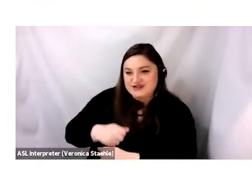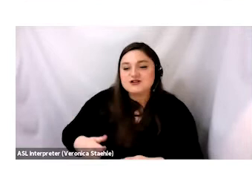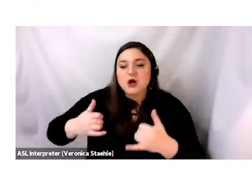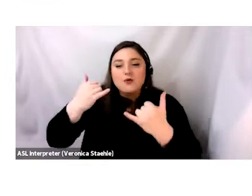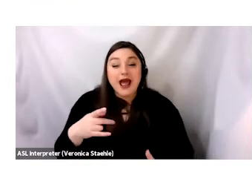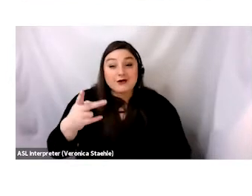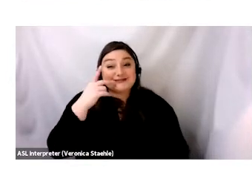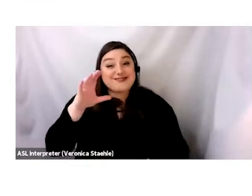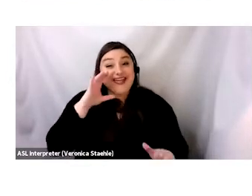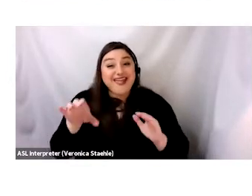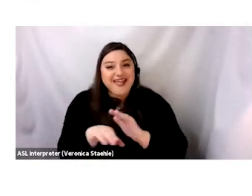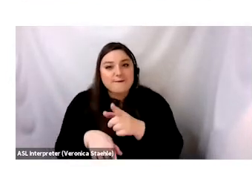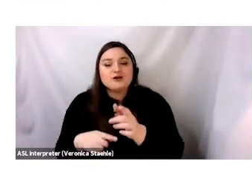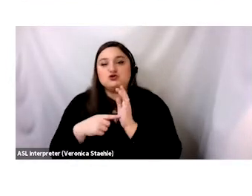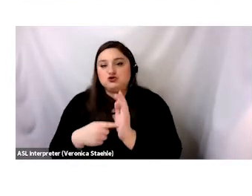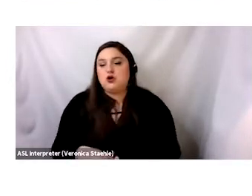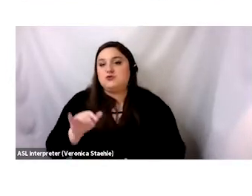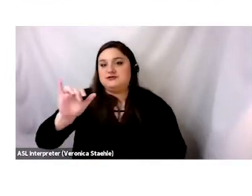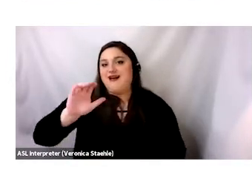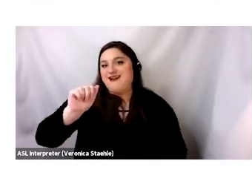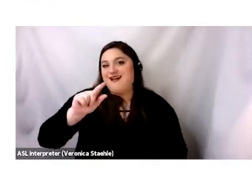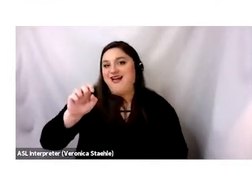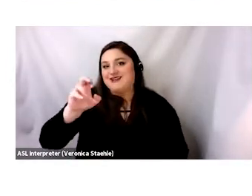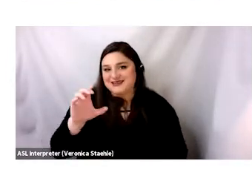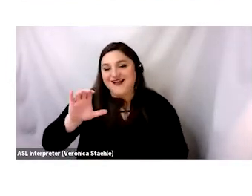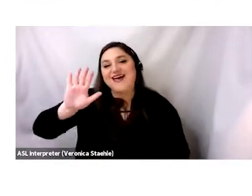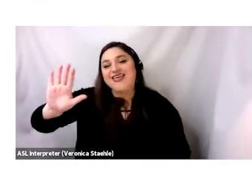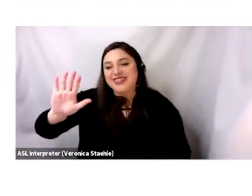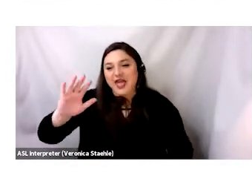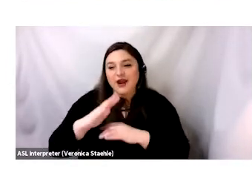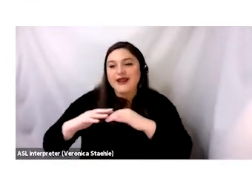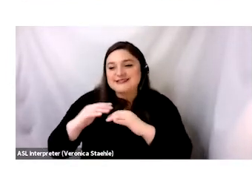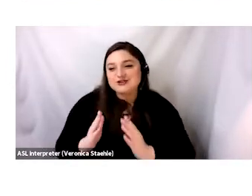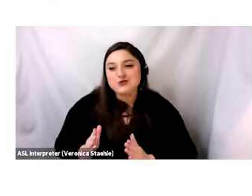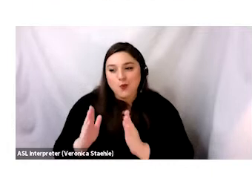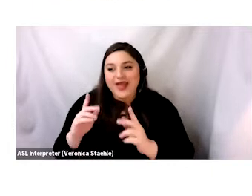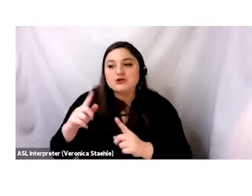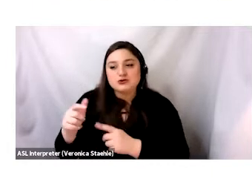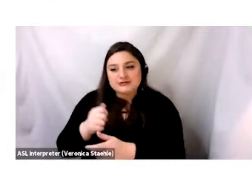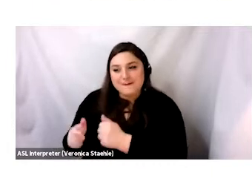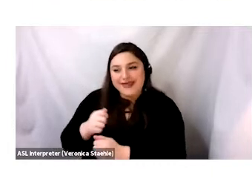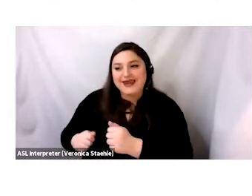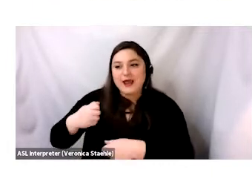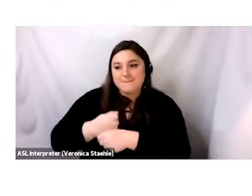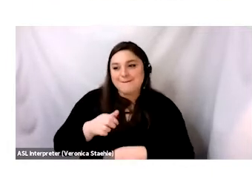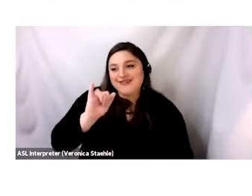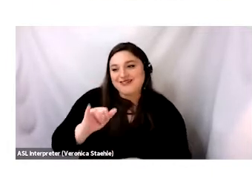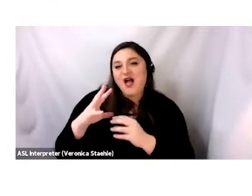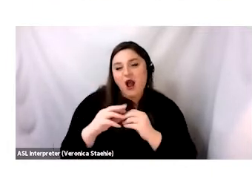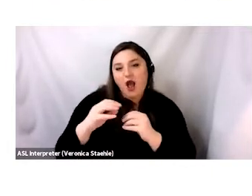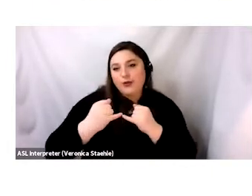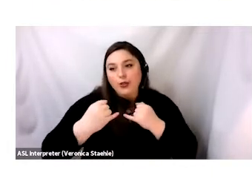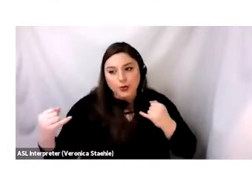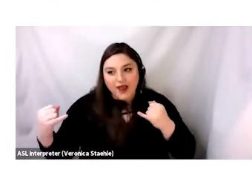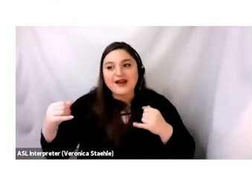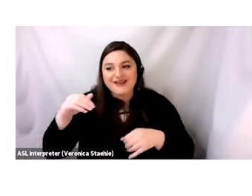indigenous visual rendering of a woman spinning cotton thread in what would have been Aztec society.